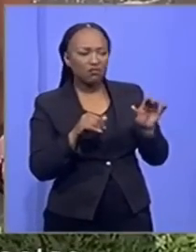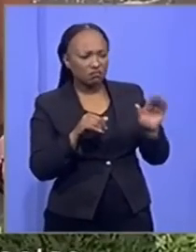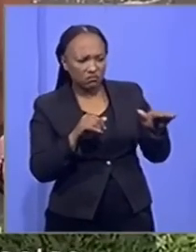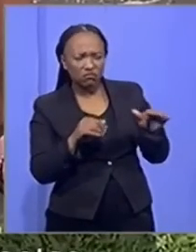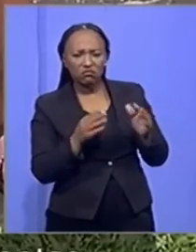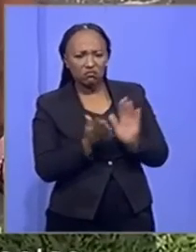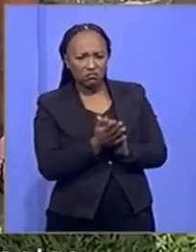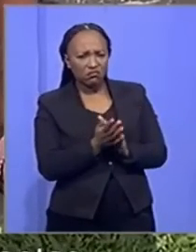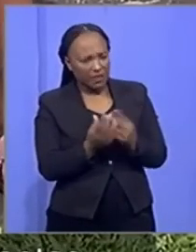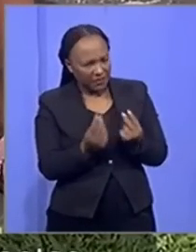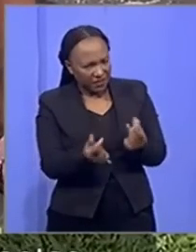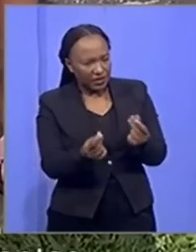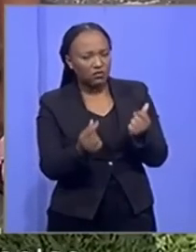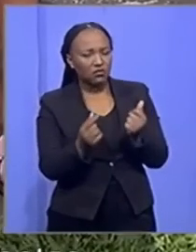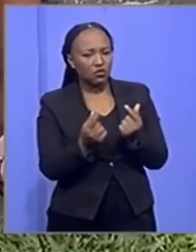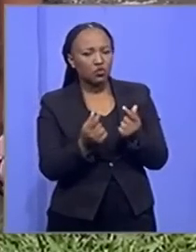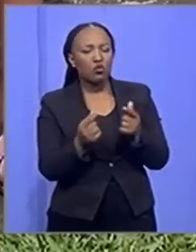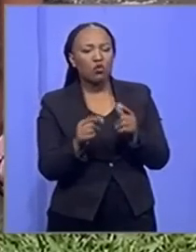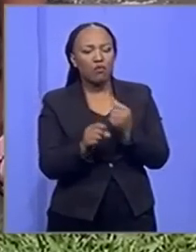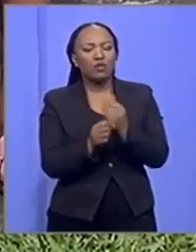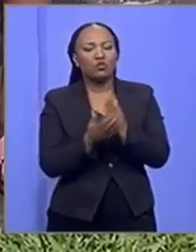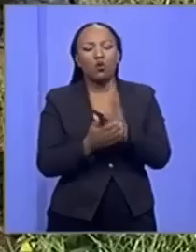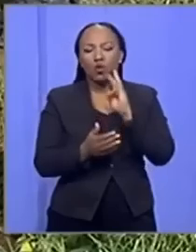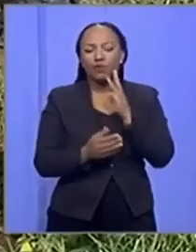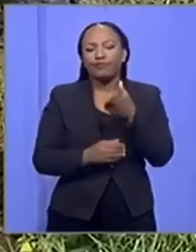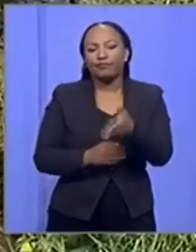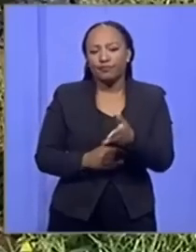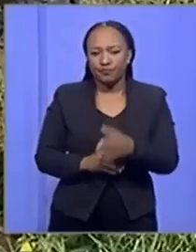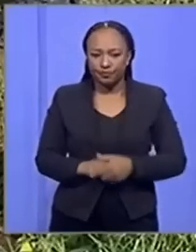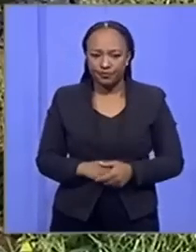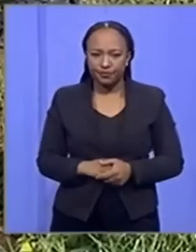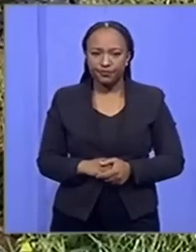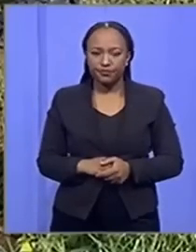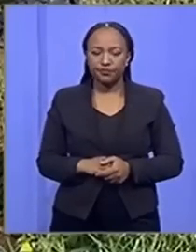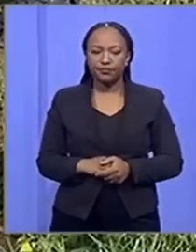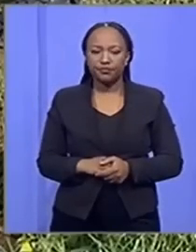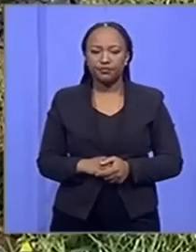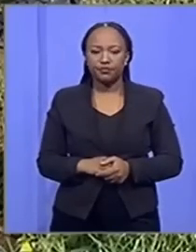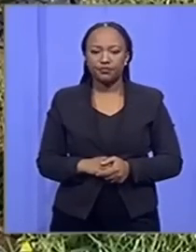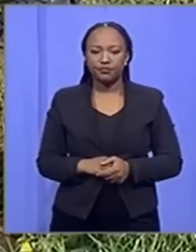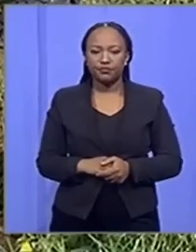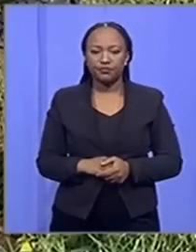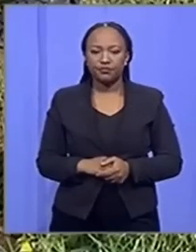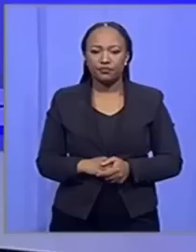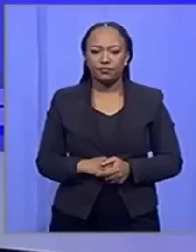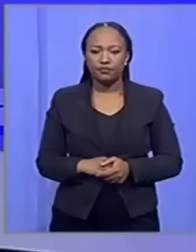project ya go neela baagi metsi. Kamogelo Siekwi, dikgang tsa SABC Parys.